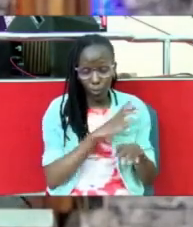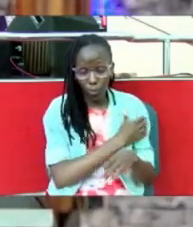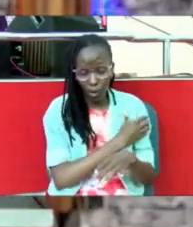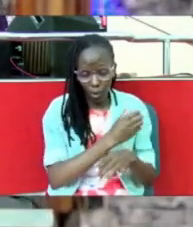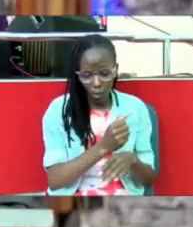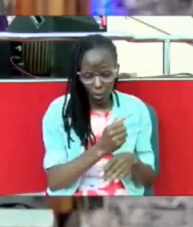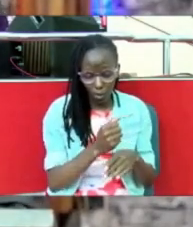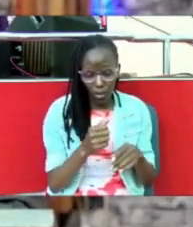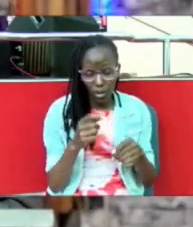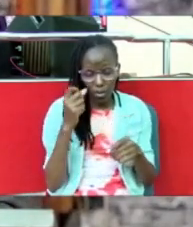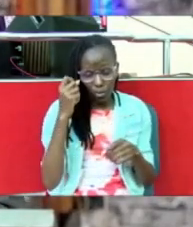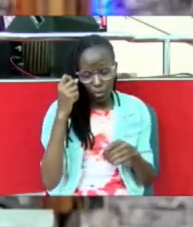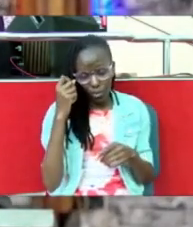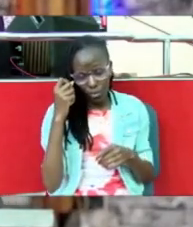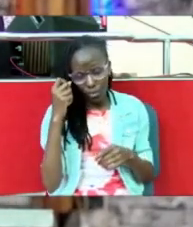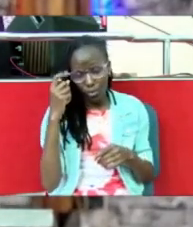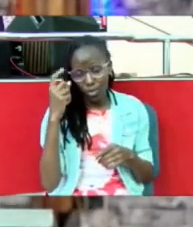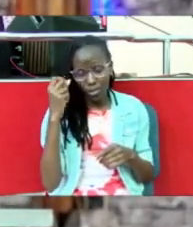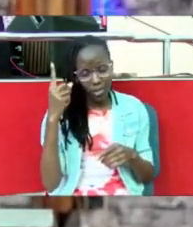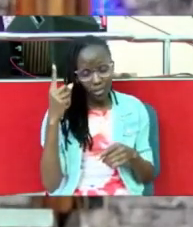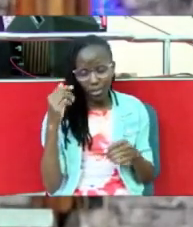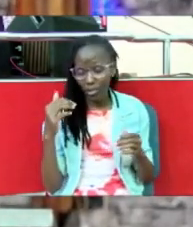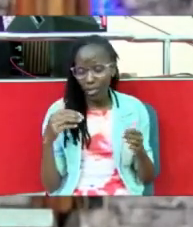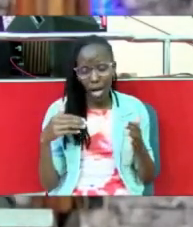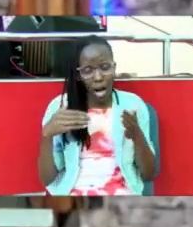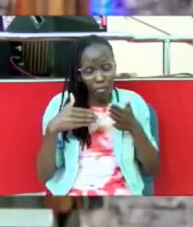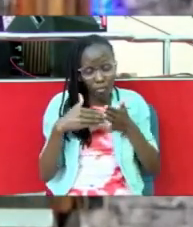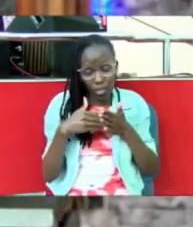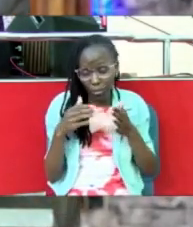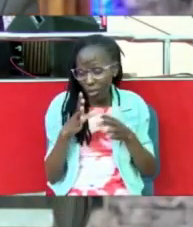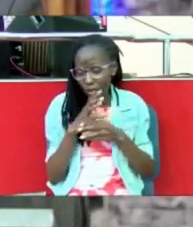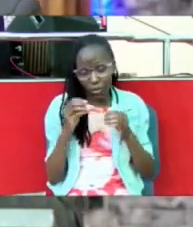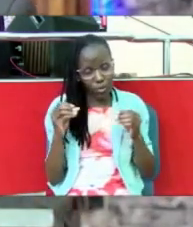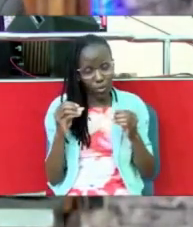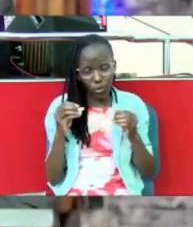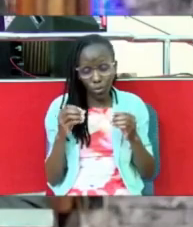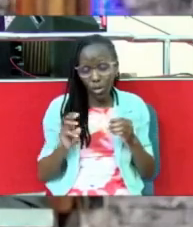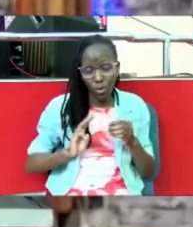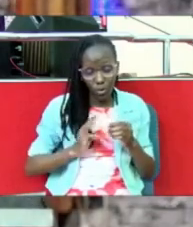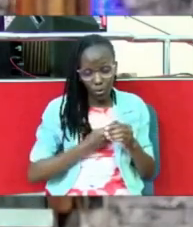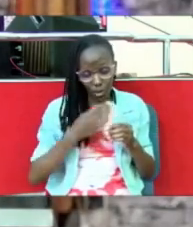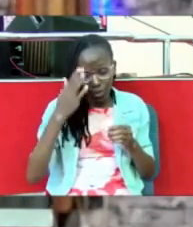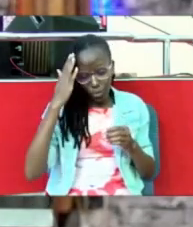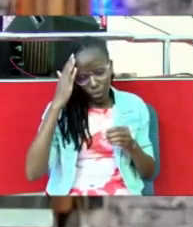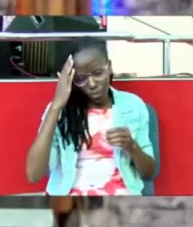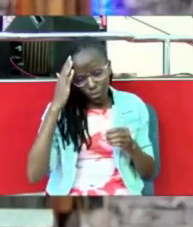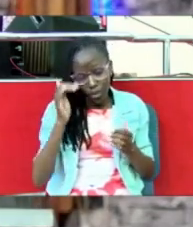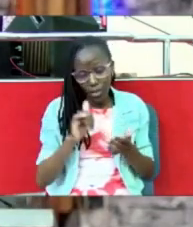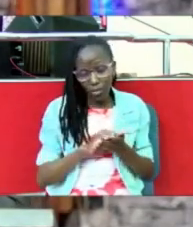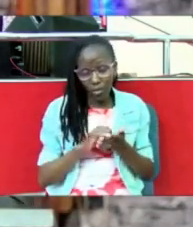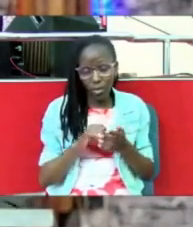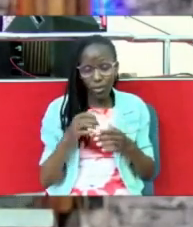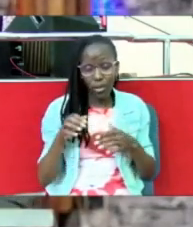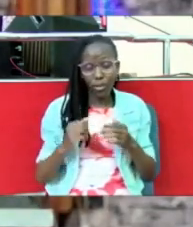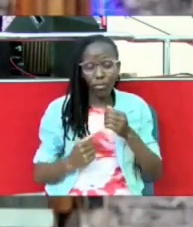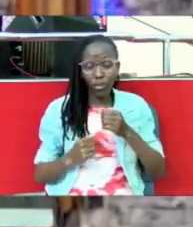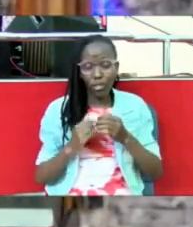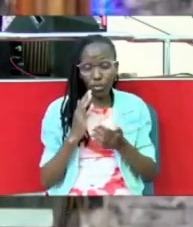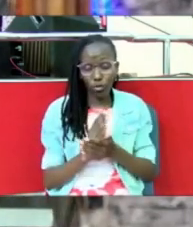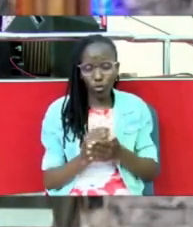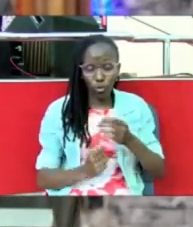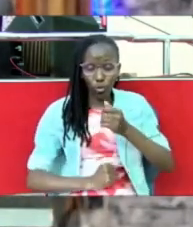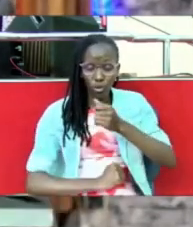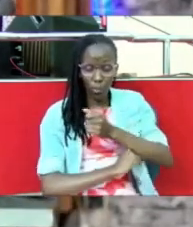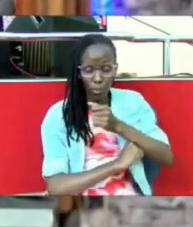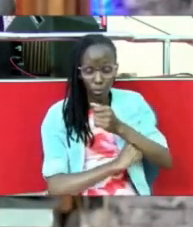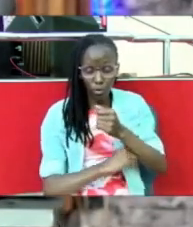your understanding, Lord, has no limit, King of Glory. And Heavenly Father, Lord, we know, King of Glory, that, Lord, we have the right backing, because, Lord, greater